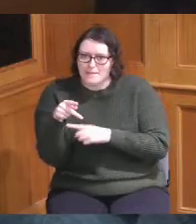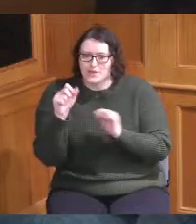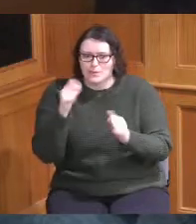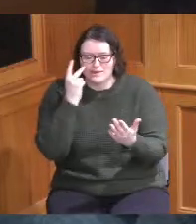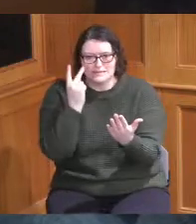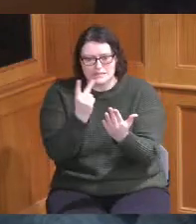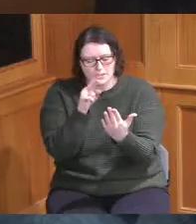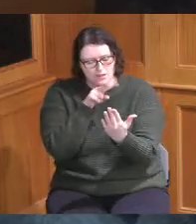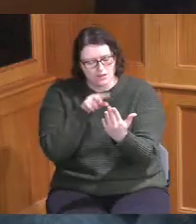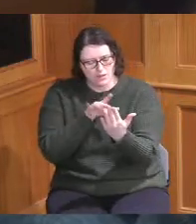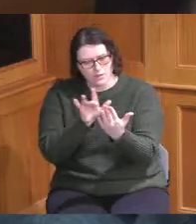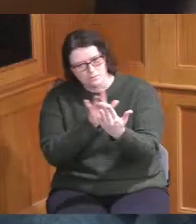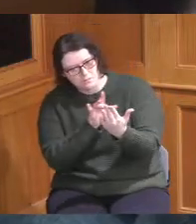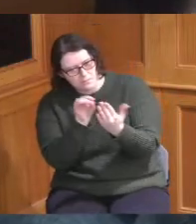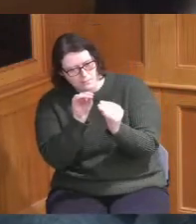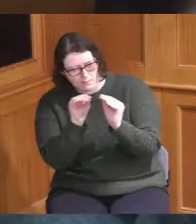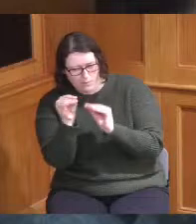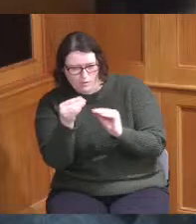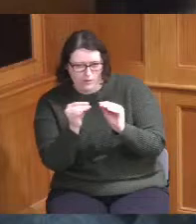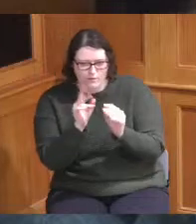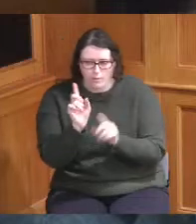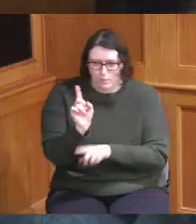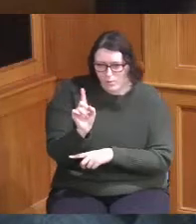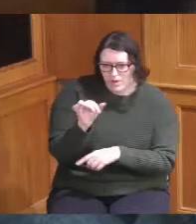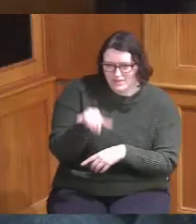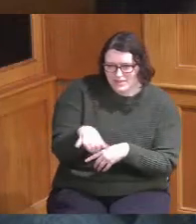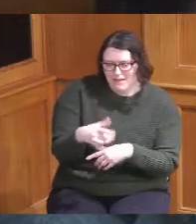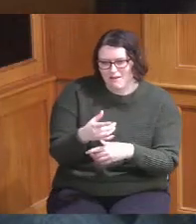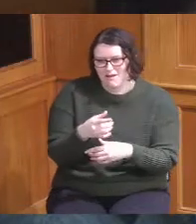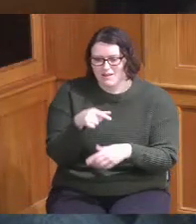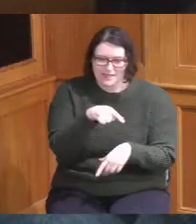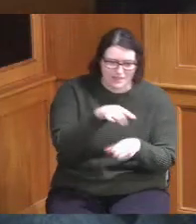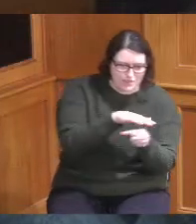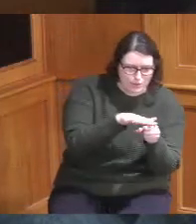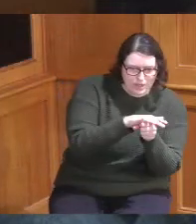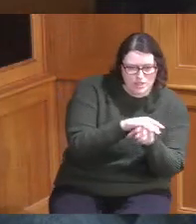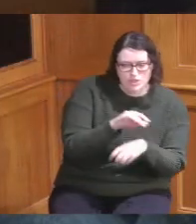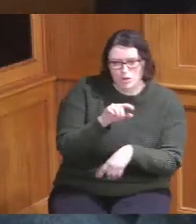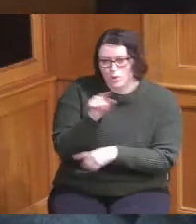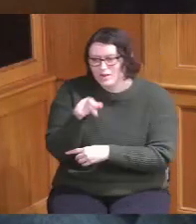where we'll be able to say this was at this location, this zip